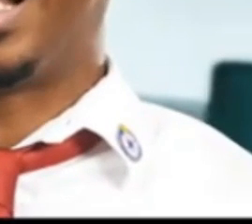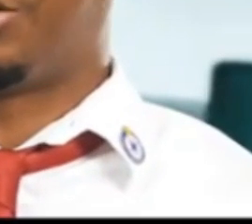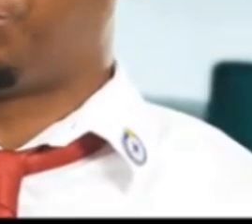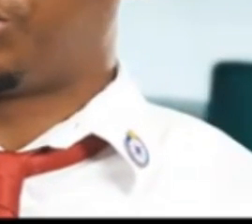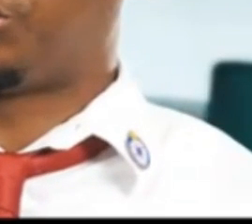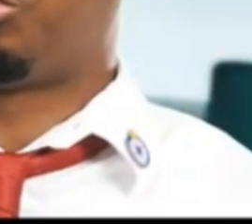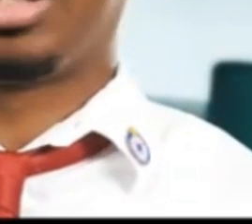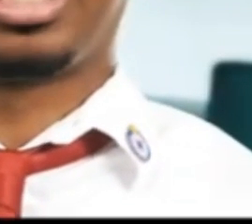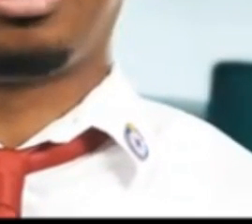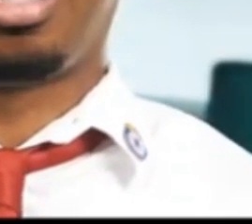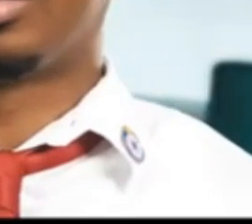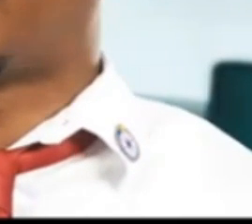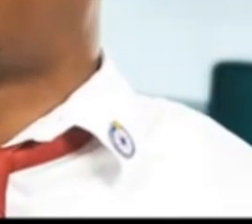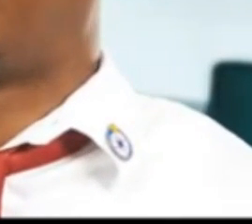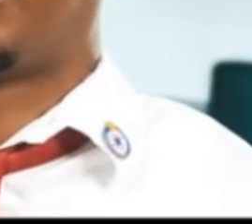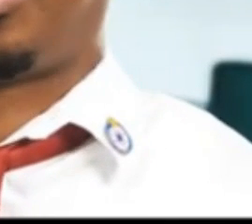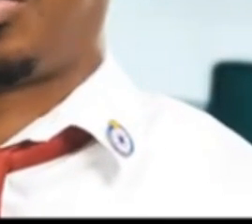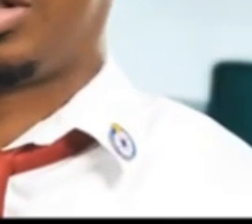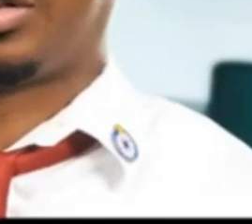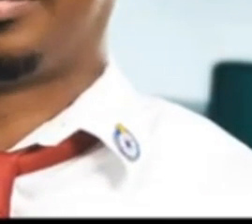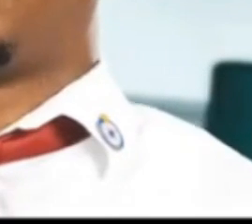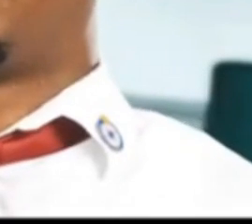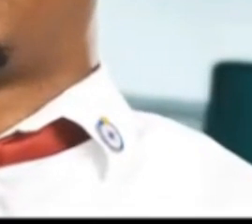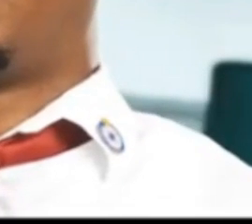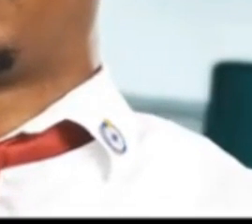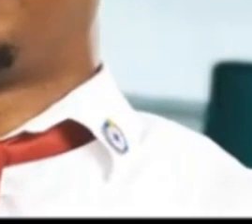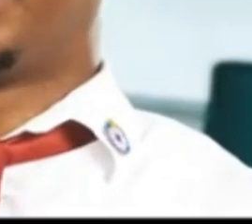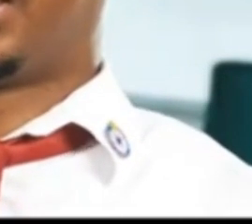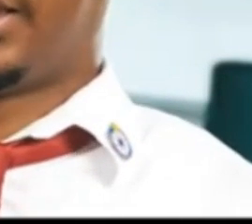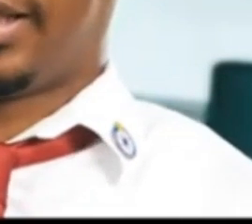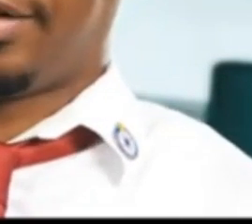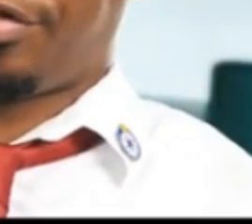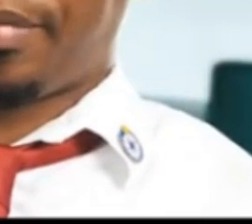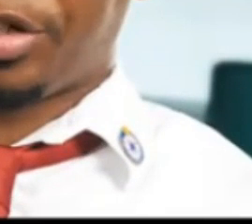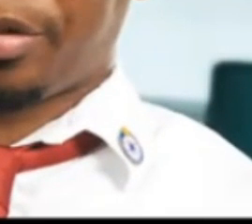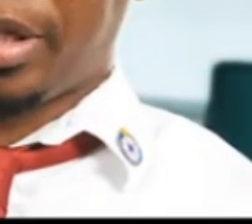real COVID daily update, we'll take you there.